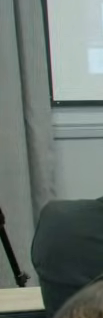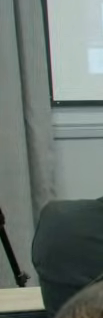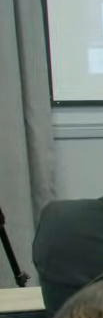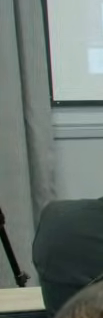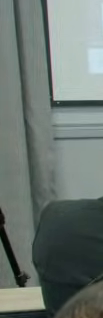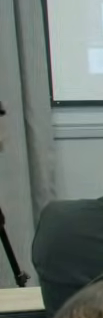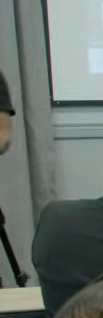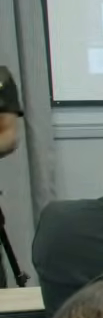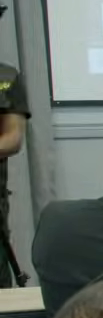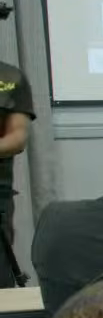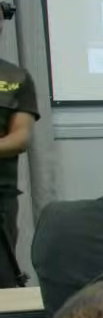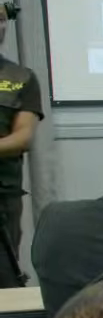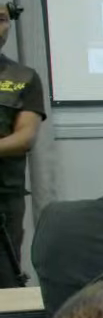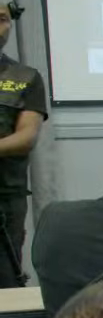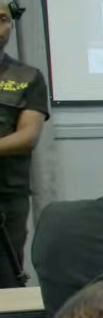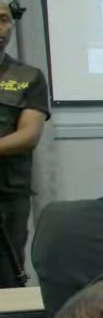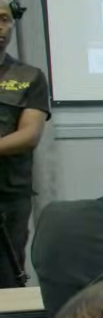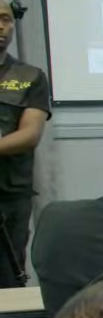as